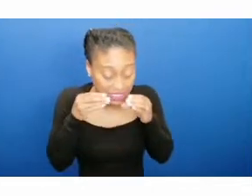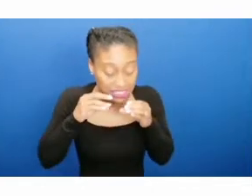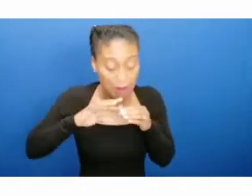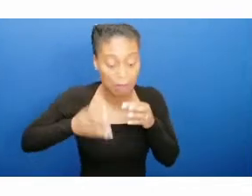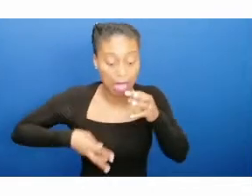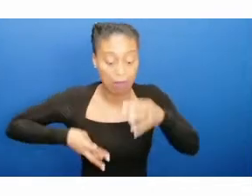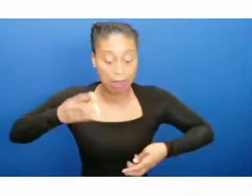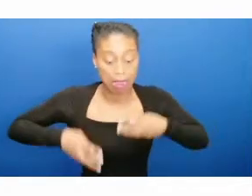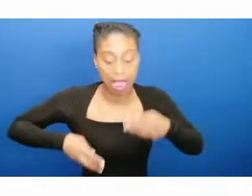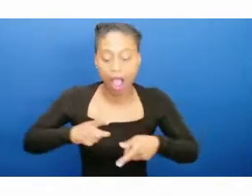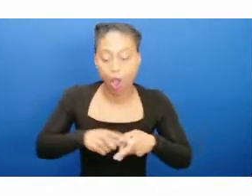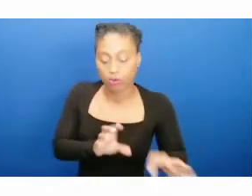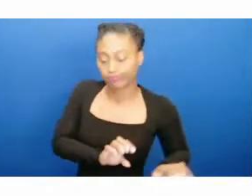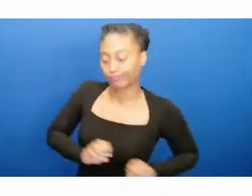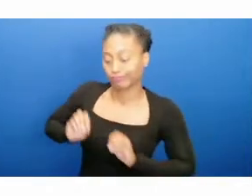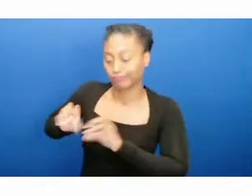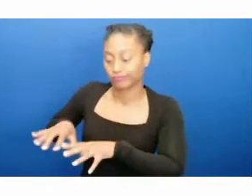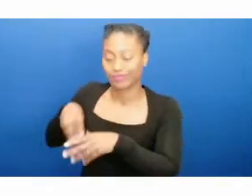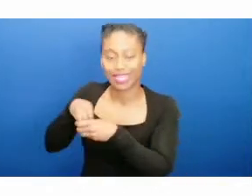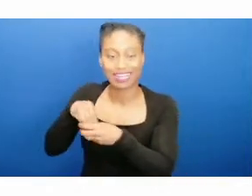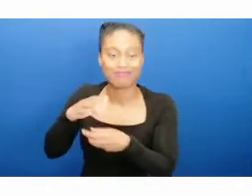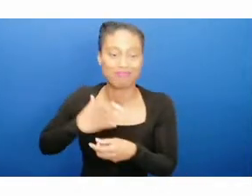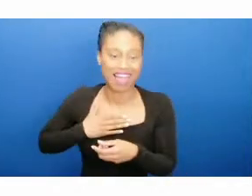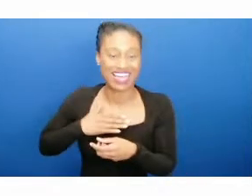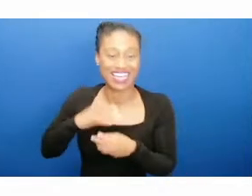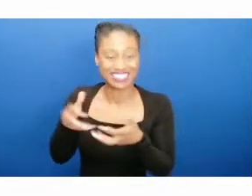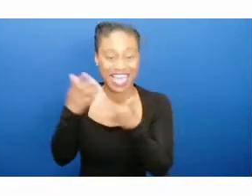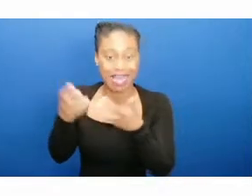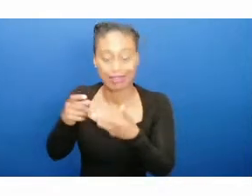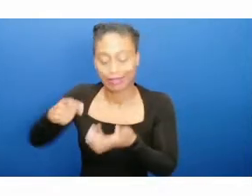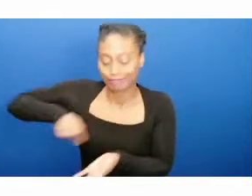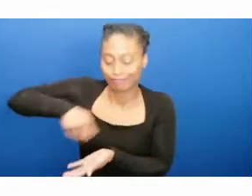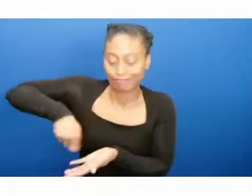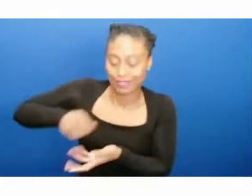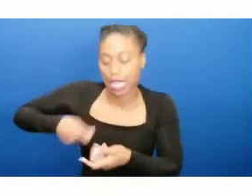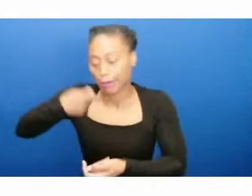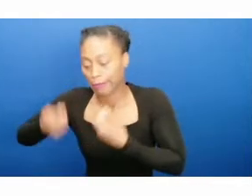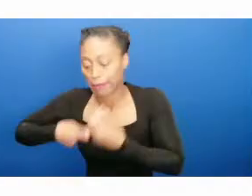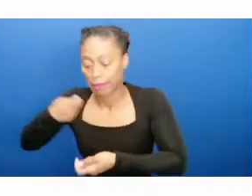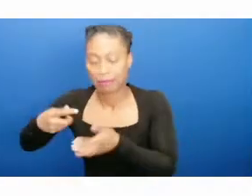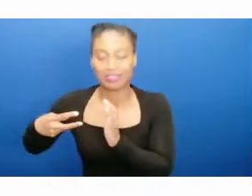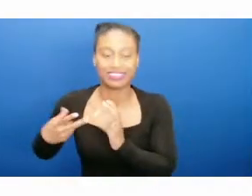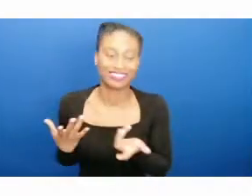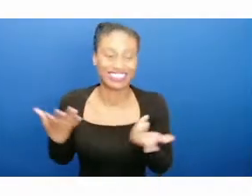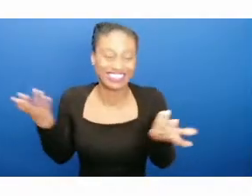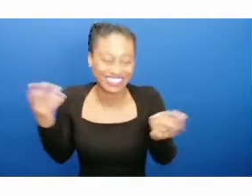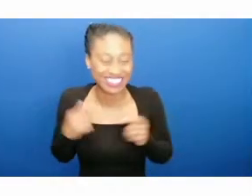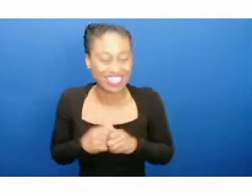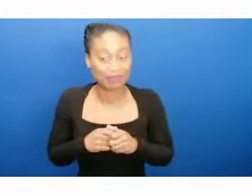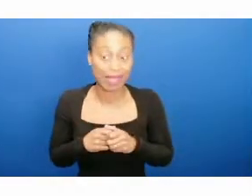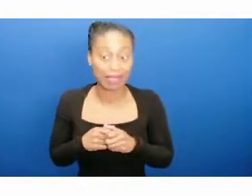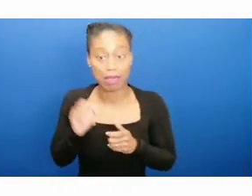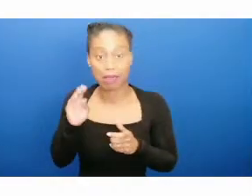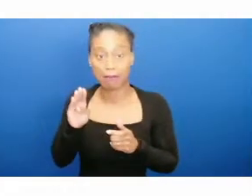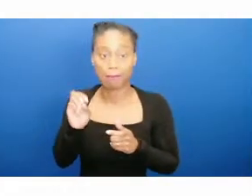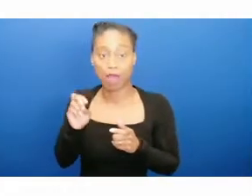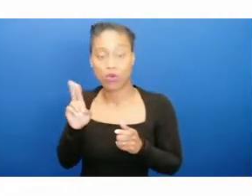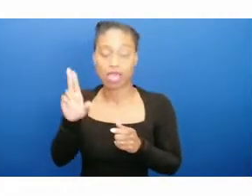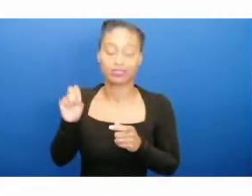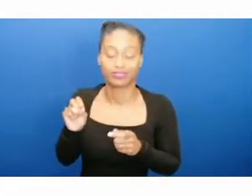for my salad. So then I just eat the topping on top of the salad with like the bonus ingredients from whatever I'm